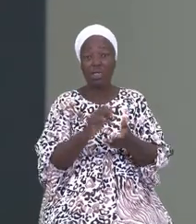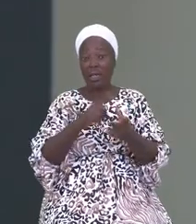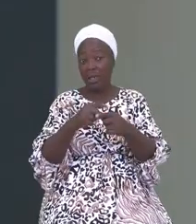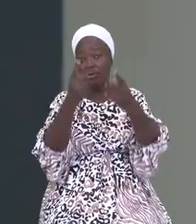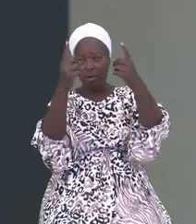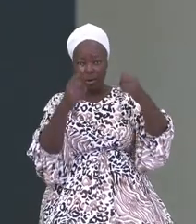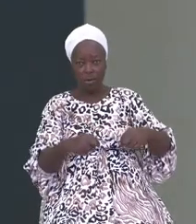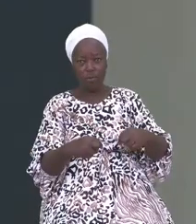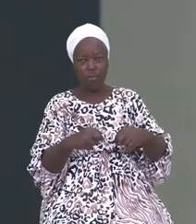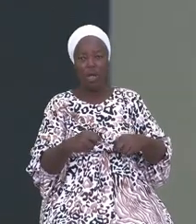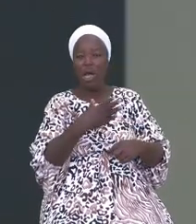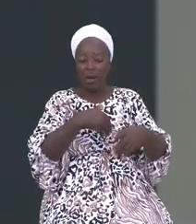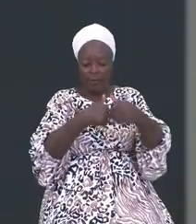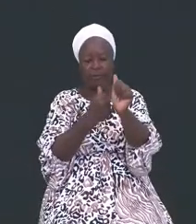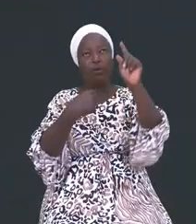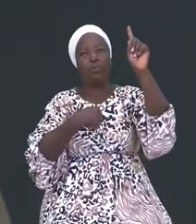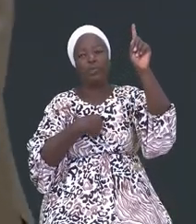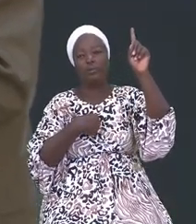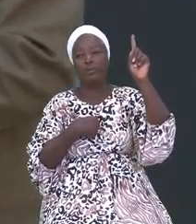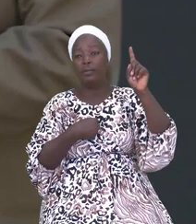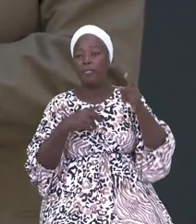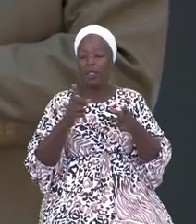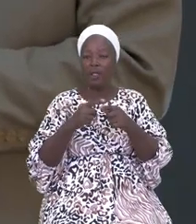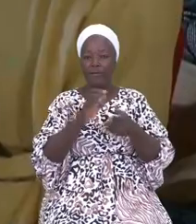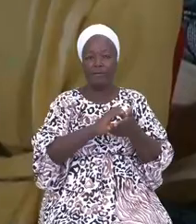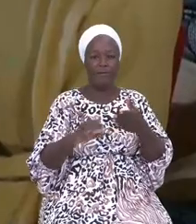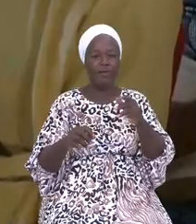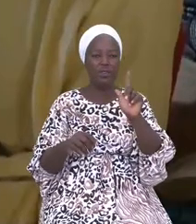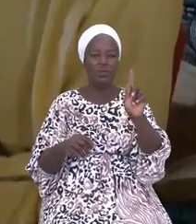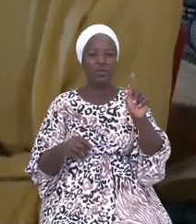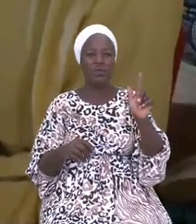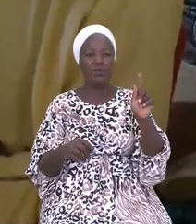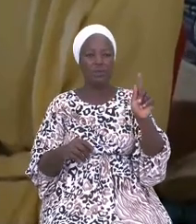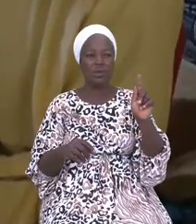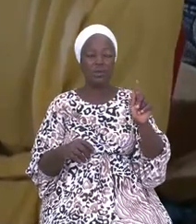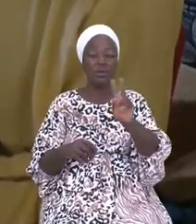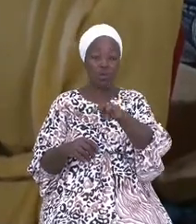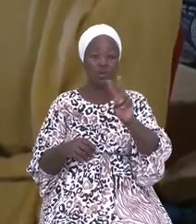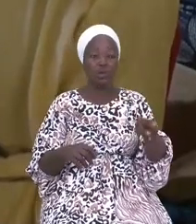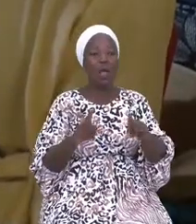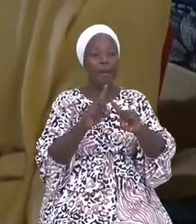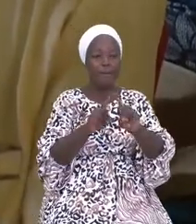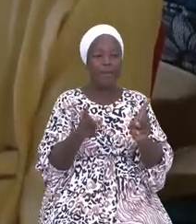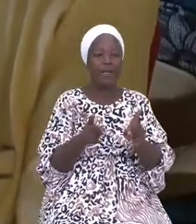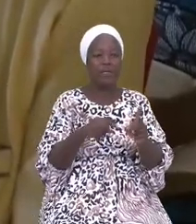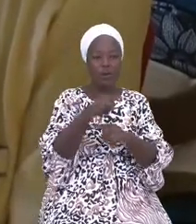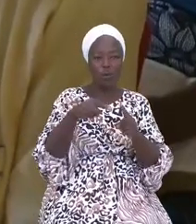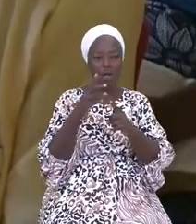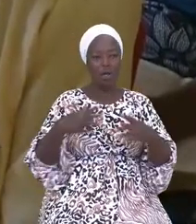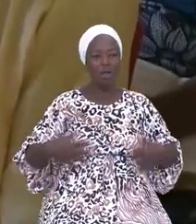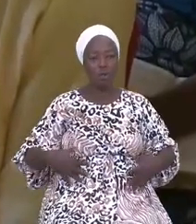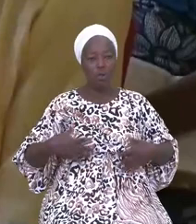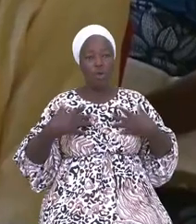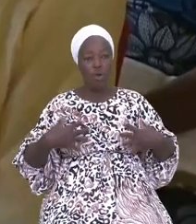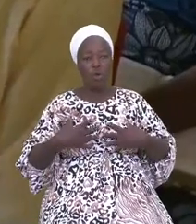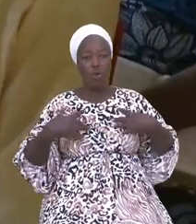come and follow me. And then in verse 21, but when the young man